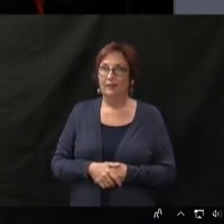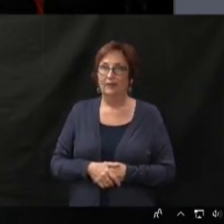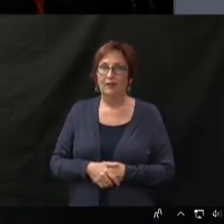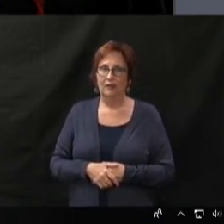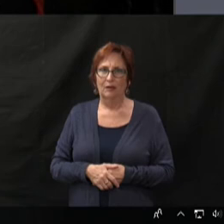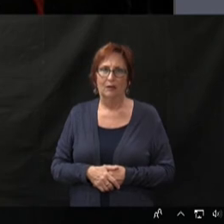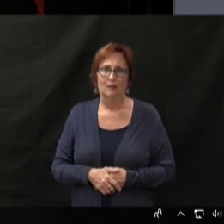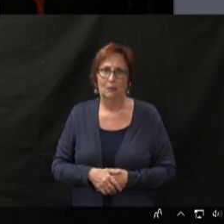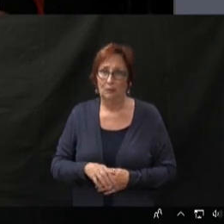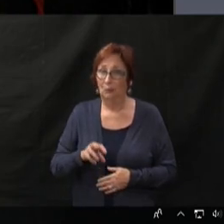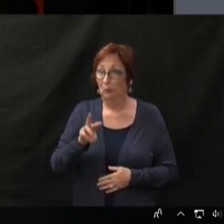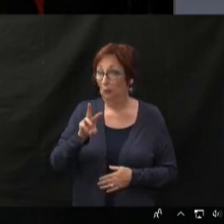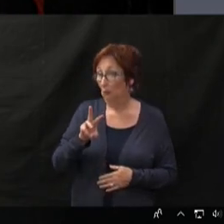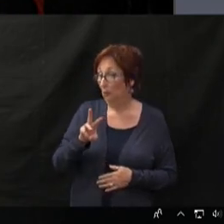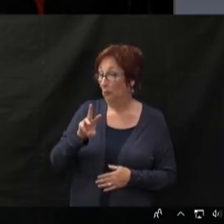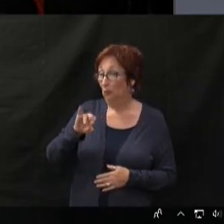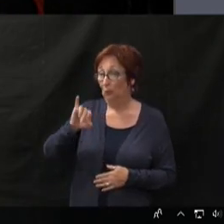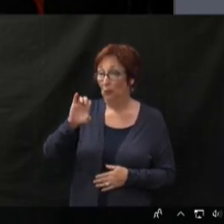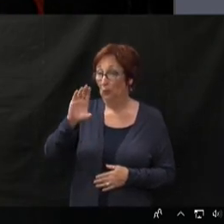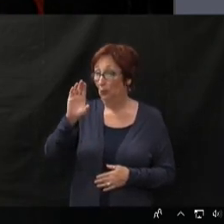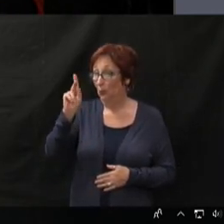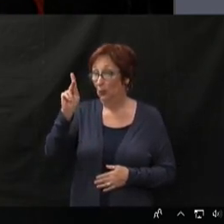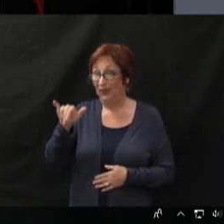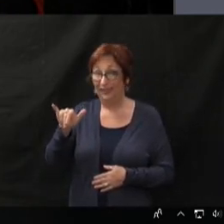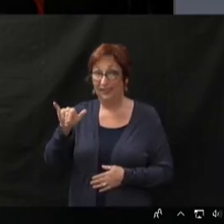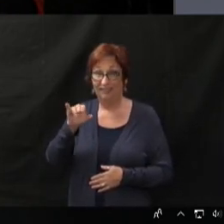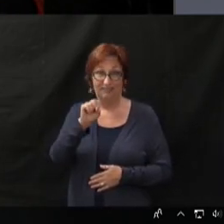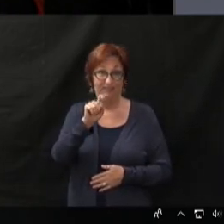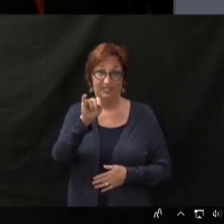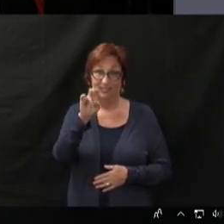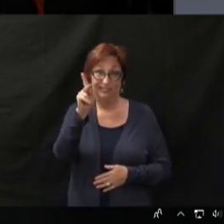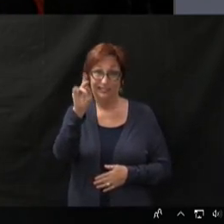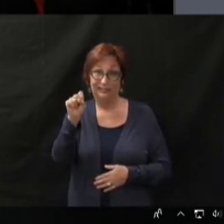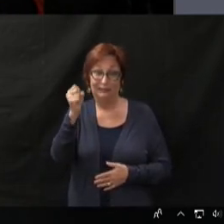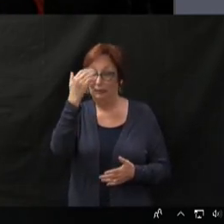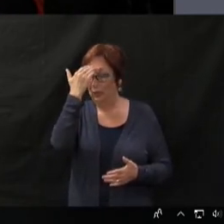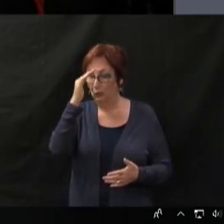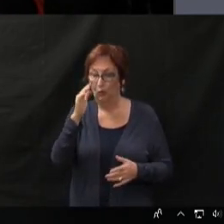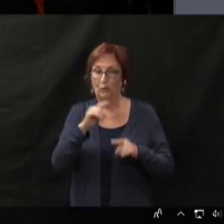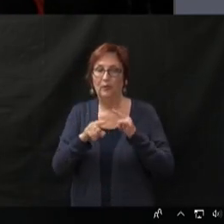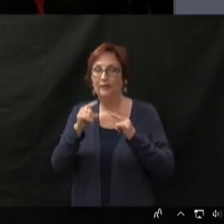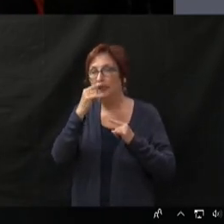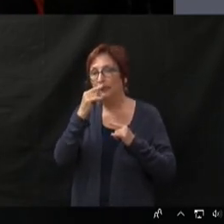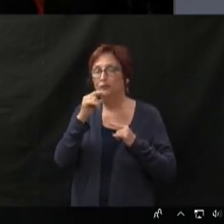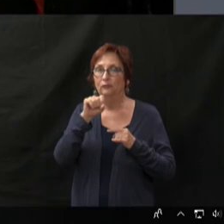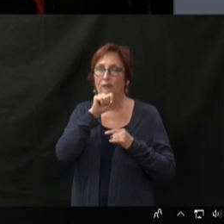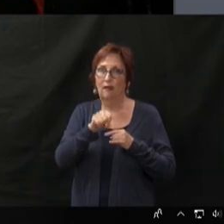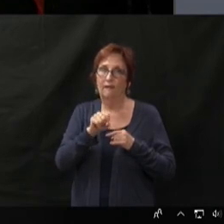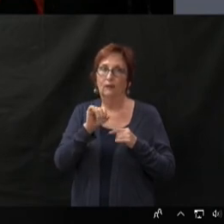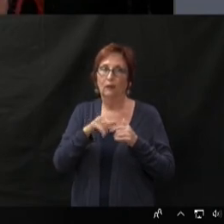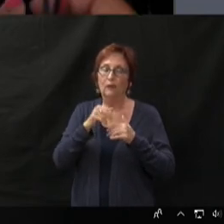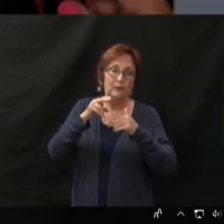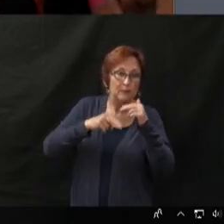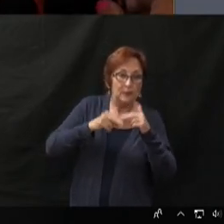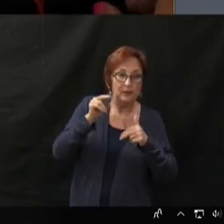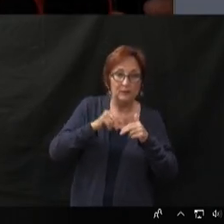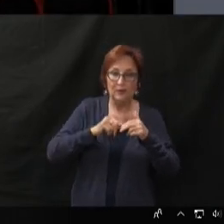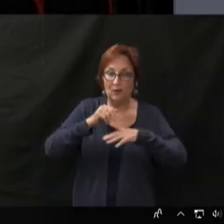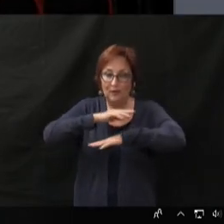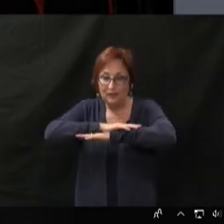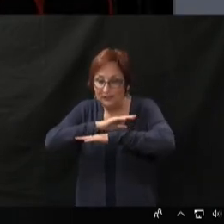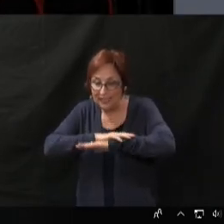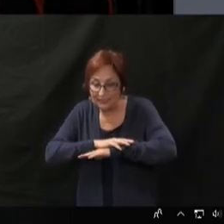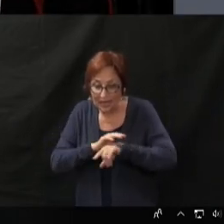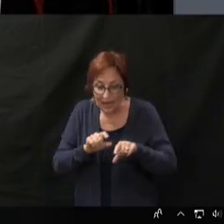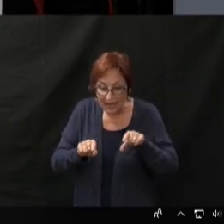not super familiar, but they're kind of cool. But the kids, we're going to be building them and putting them on their desk. And we would say, okay,